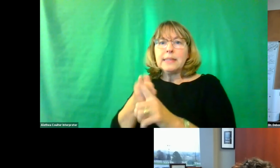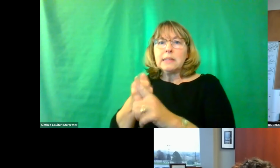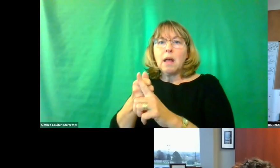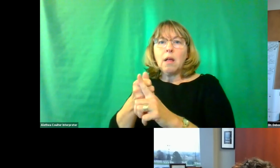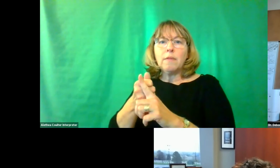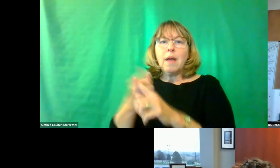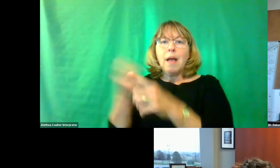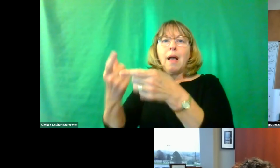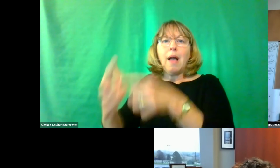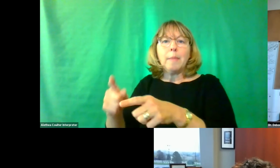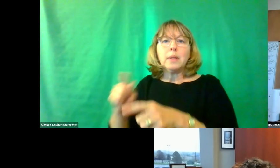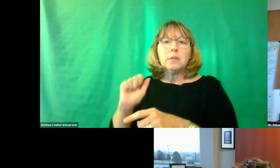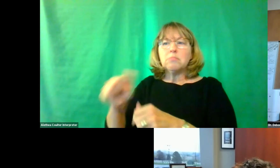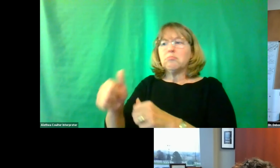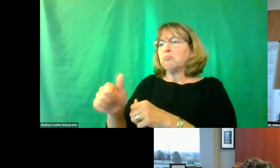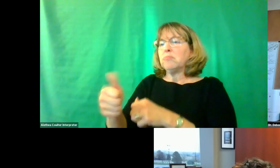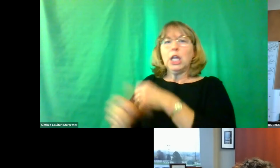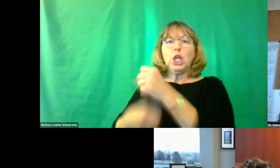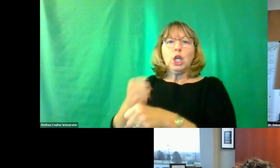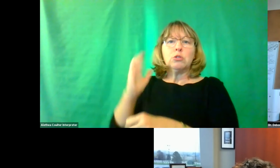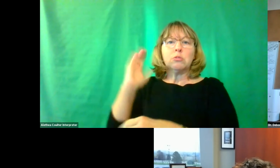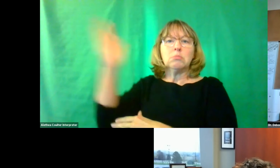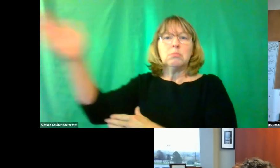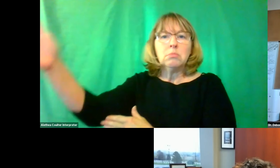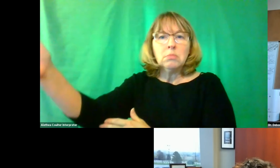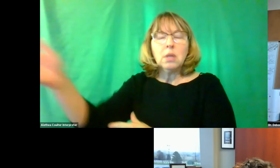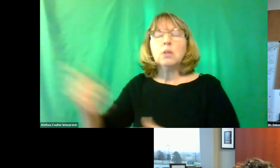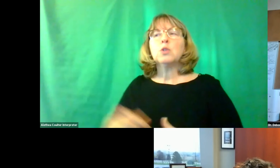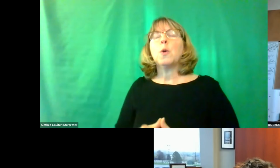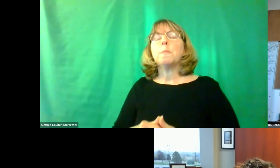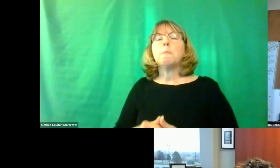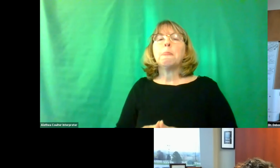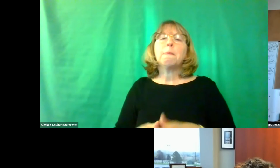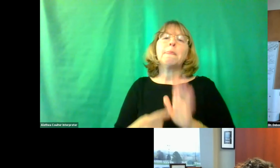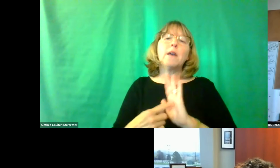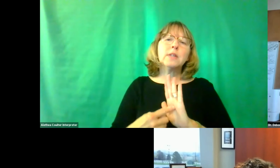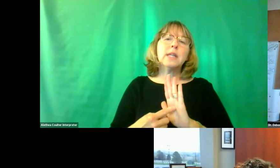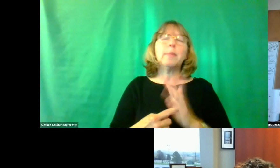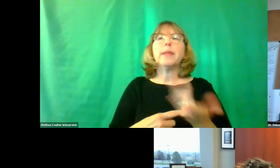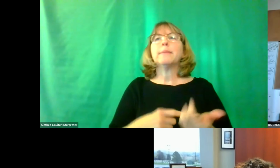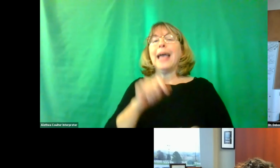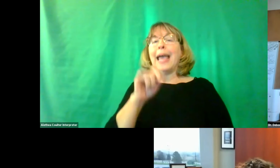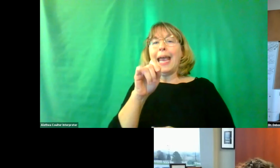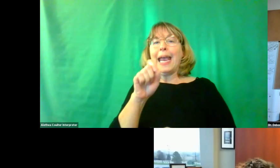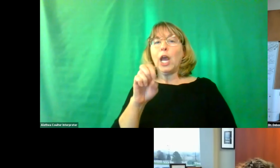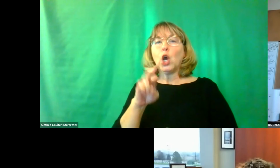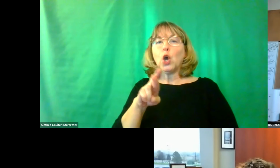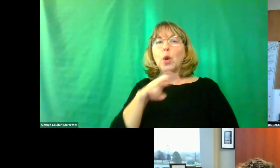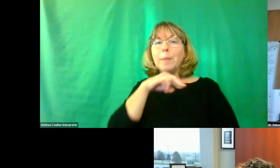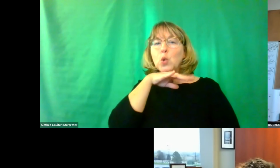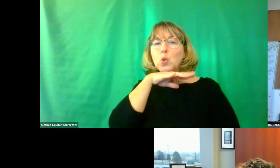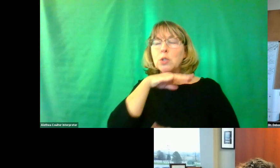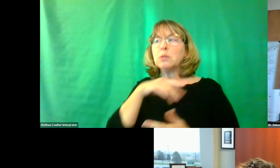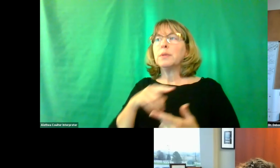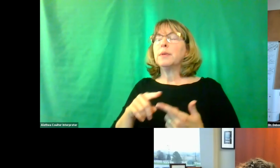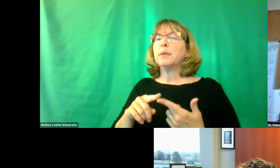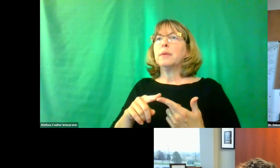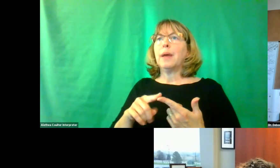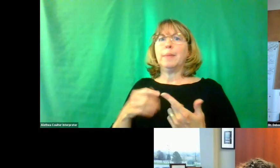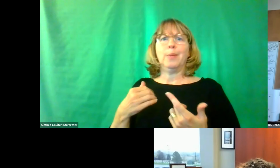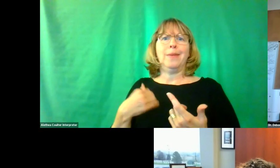on that are starting to help us. I'll give you an example of air pollution. So data has been kept on air